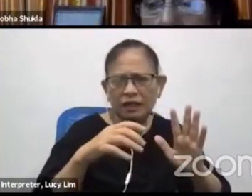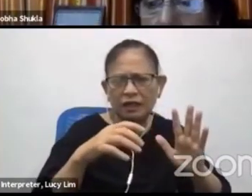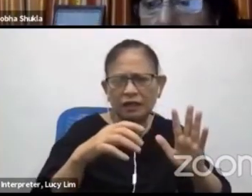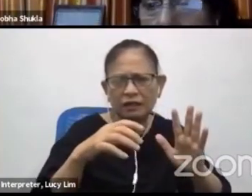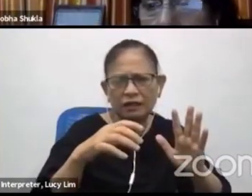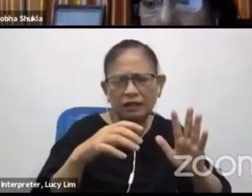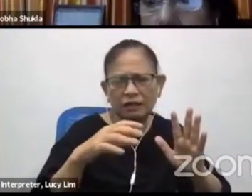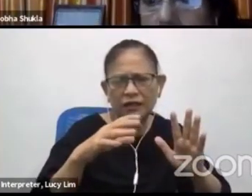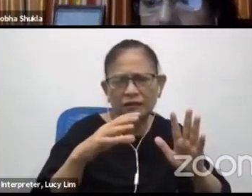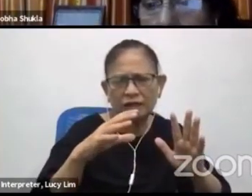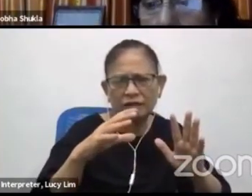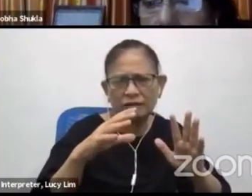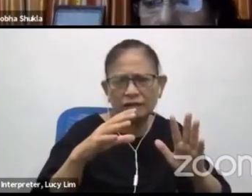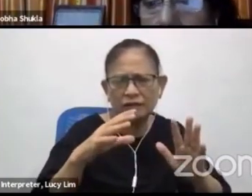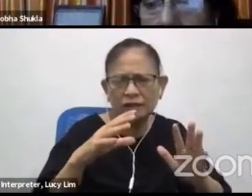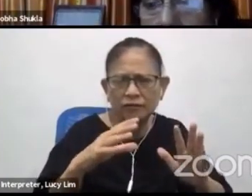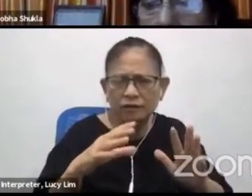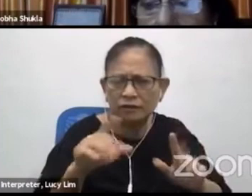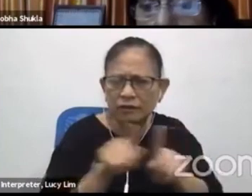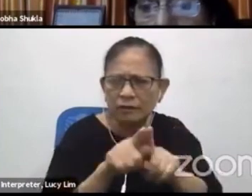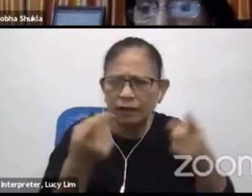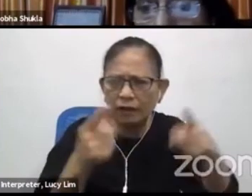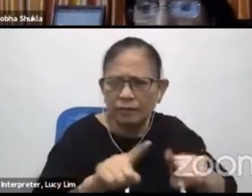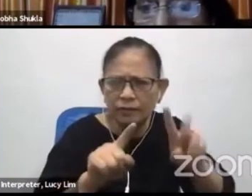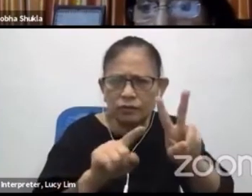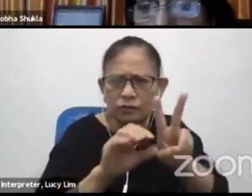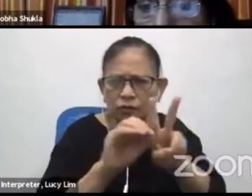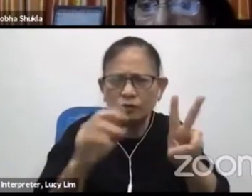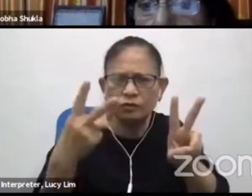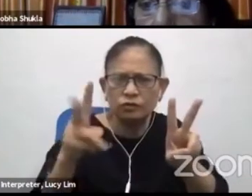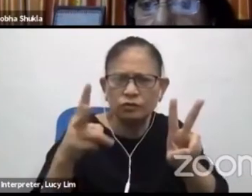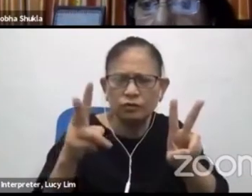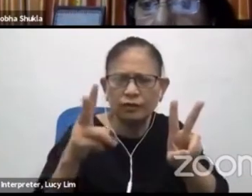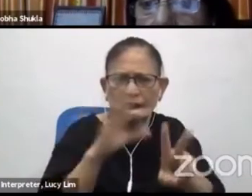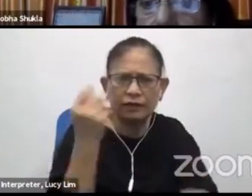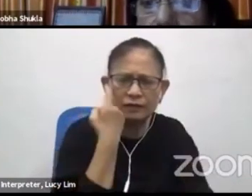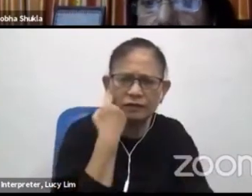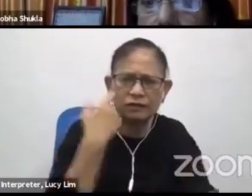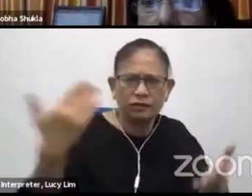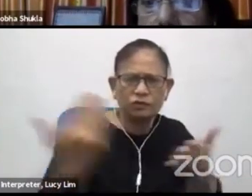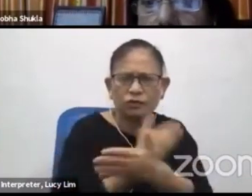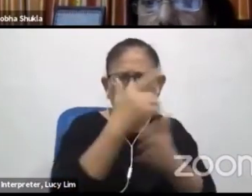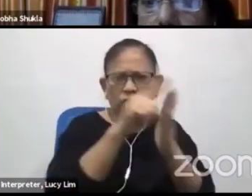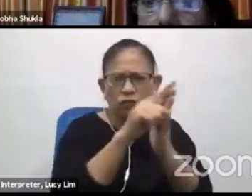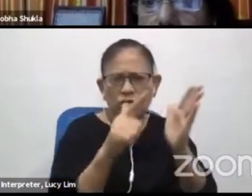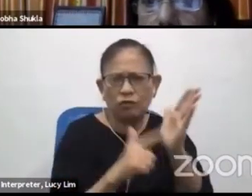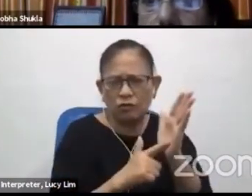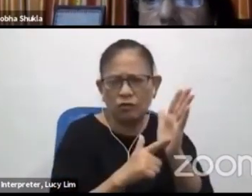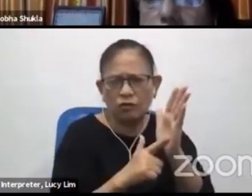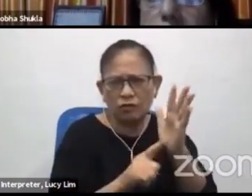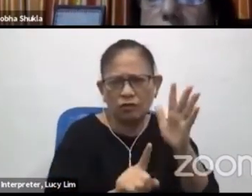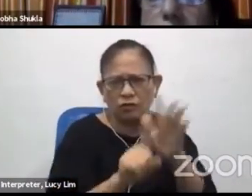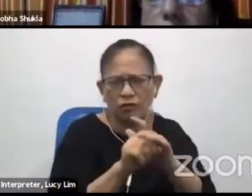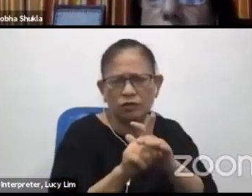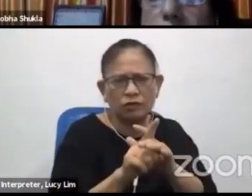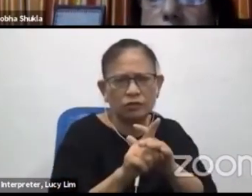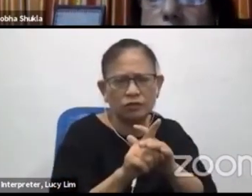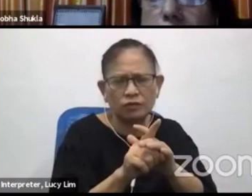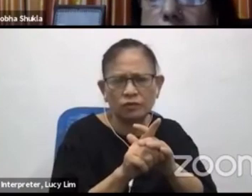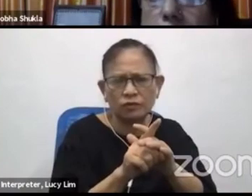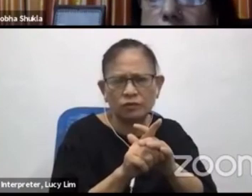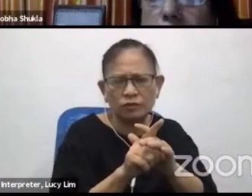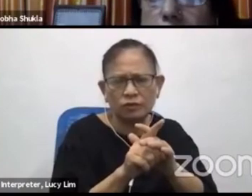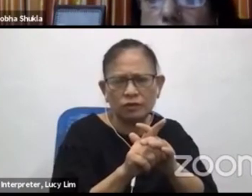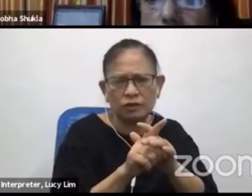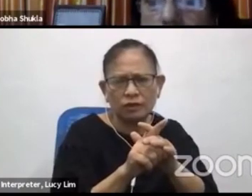like POCSO Act in 2012. And now recently a new law has come which seems to, on the face of